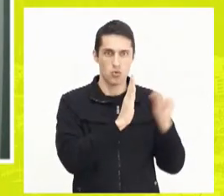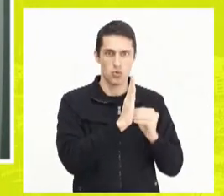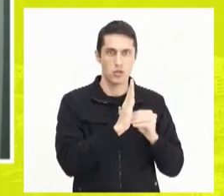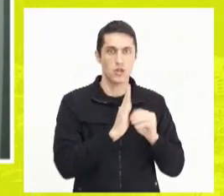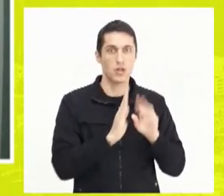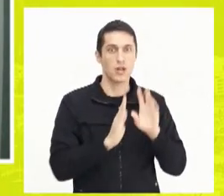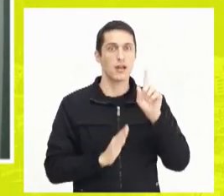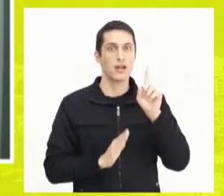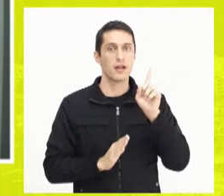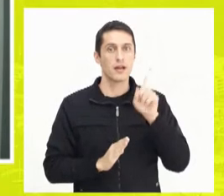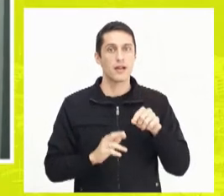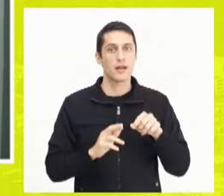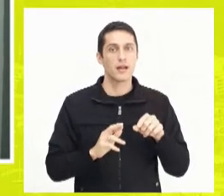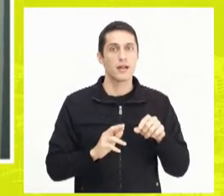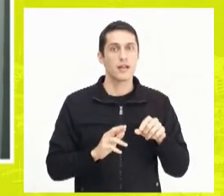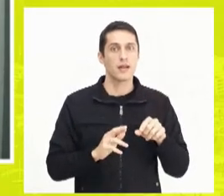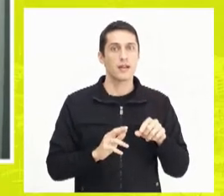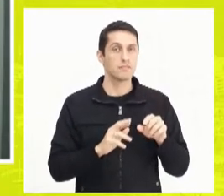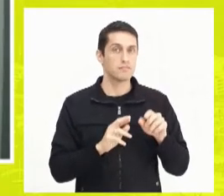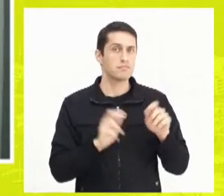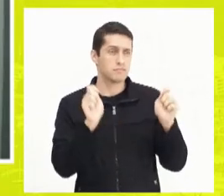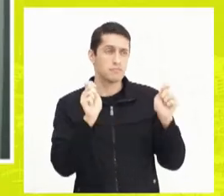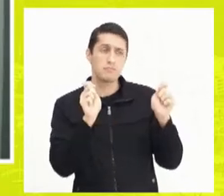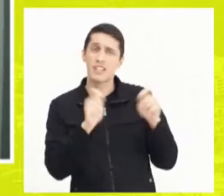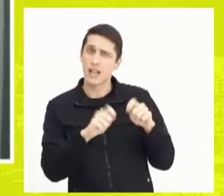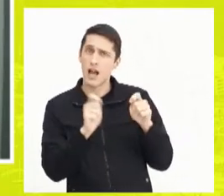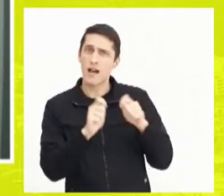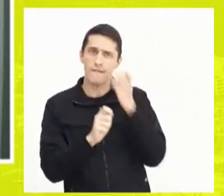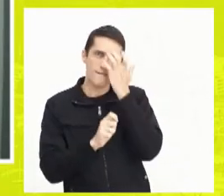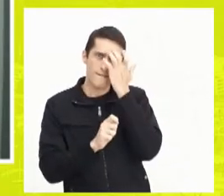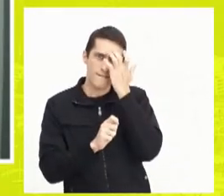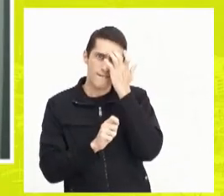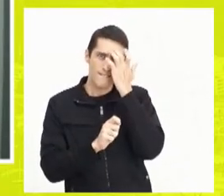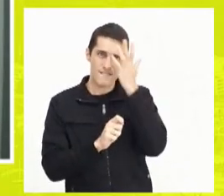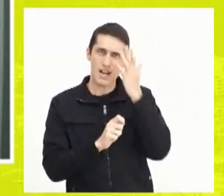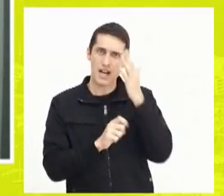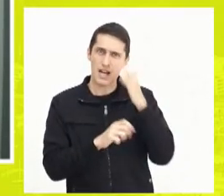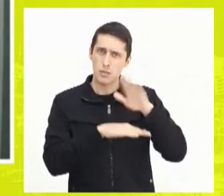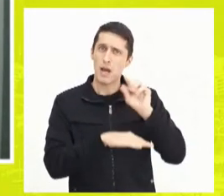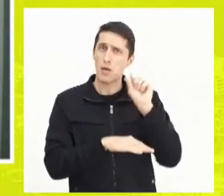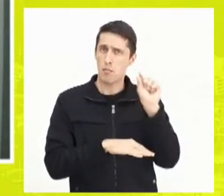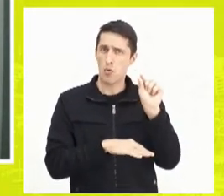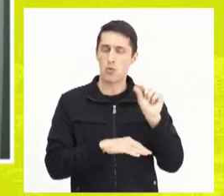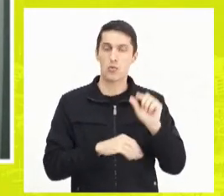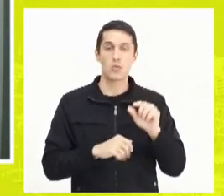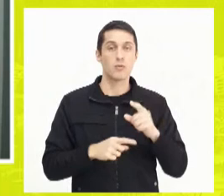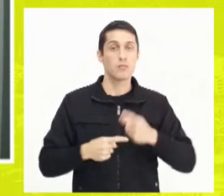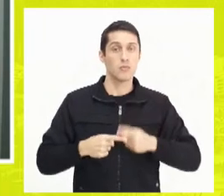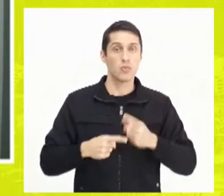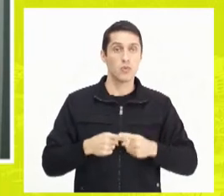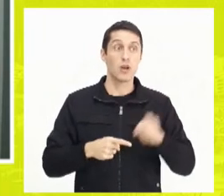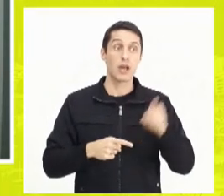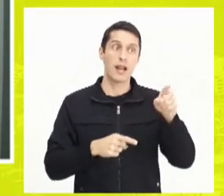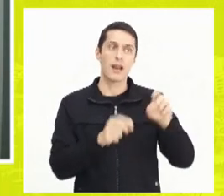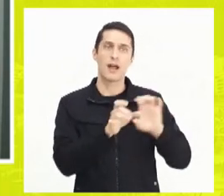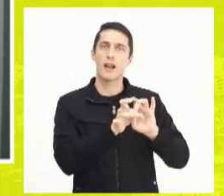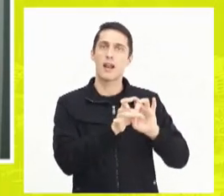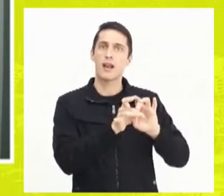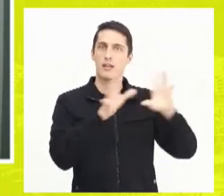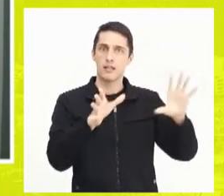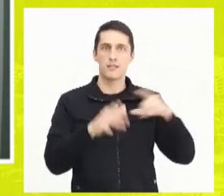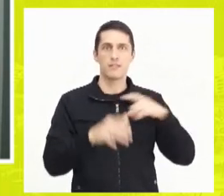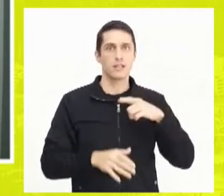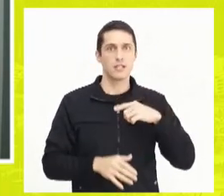itself you know internet itself that is a little bit more physical because the content is